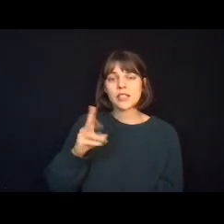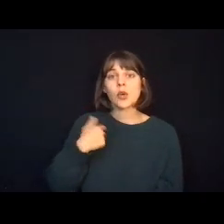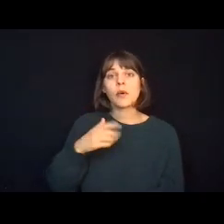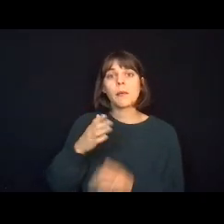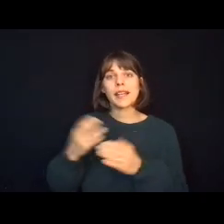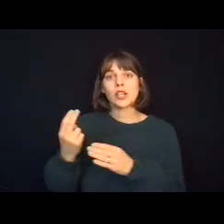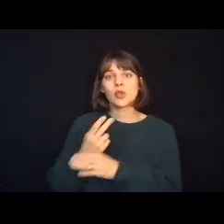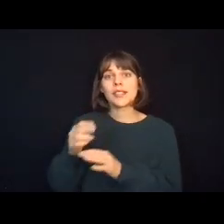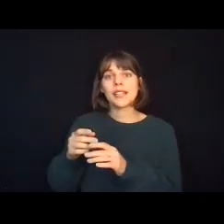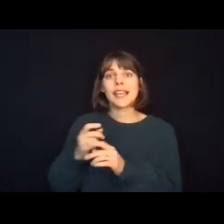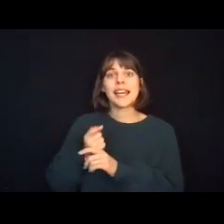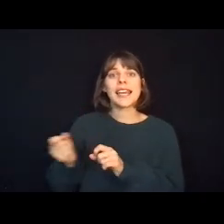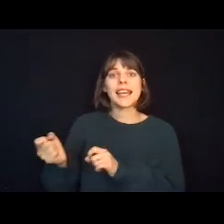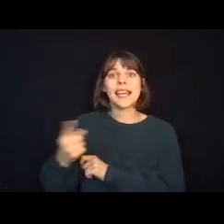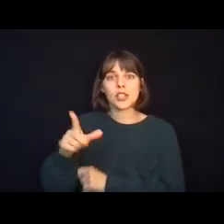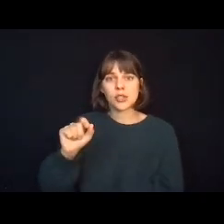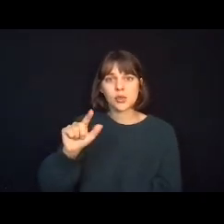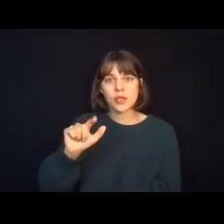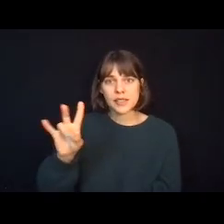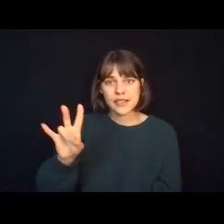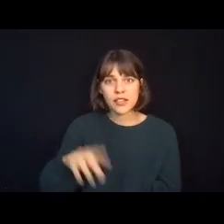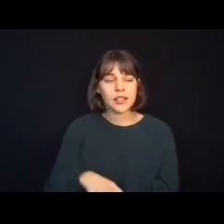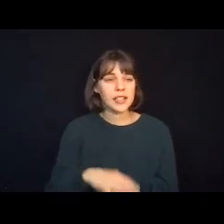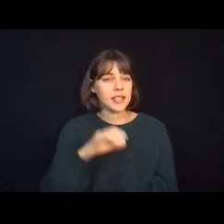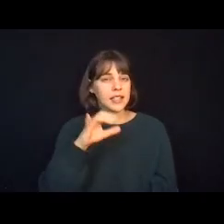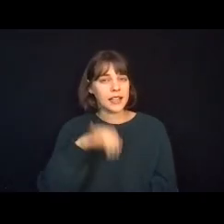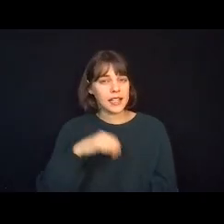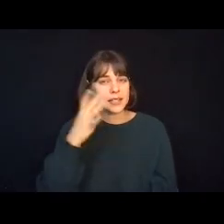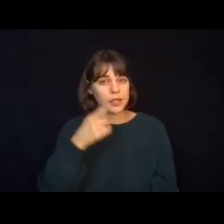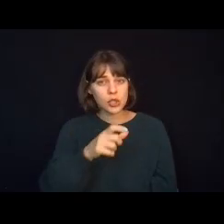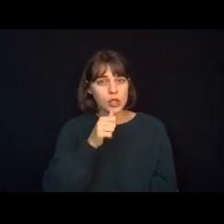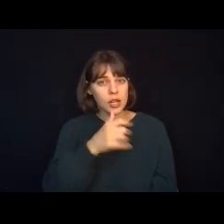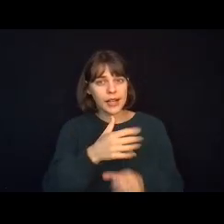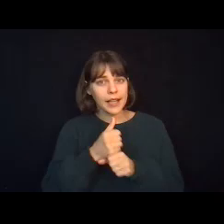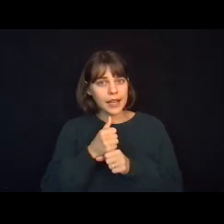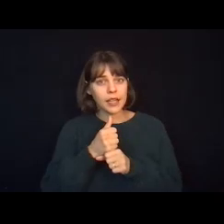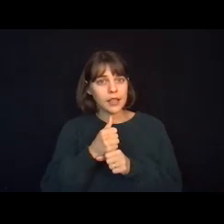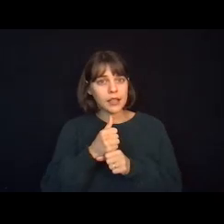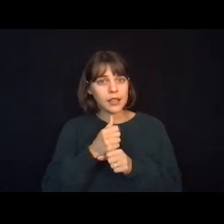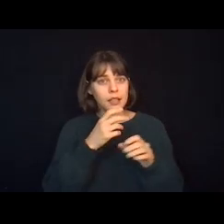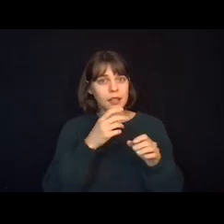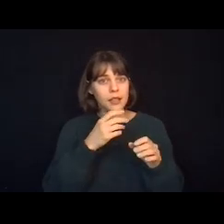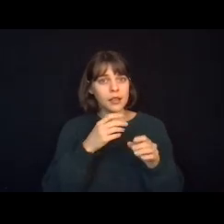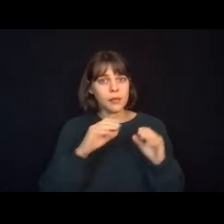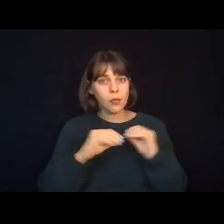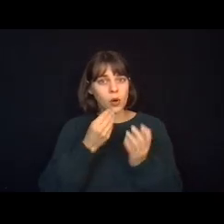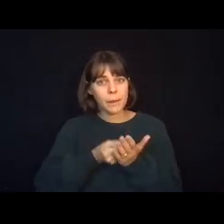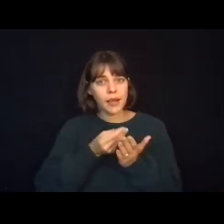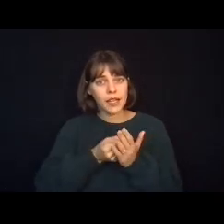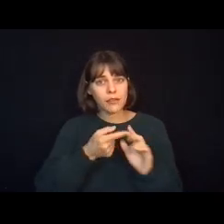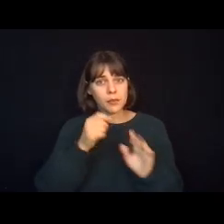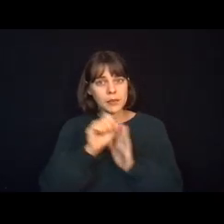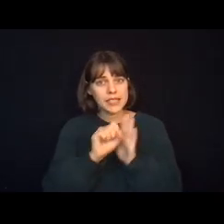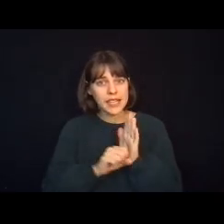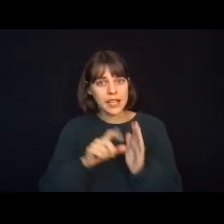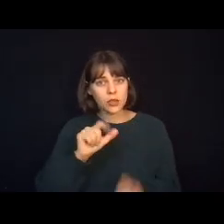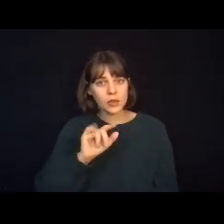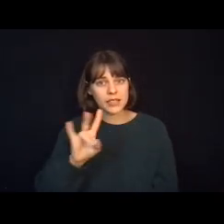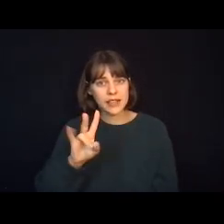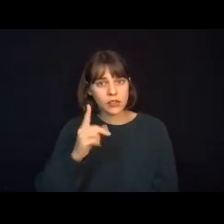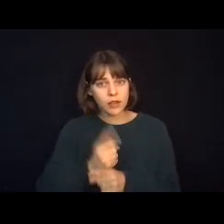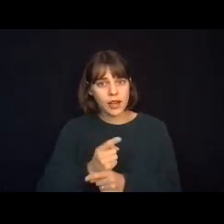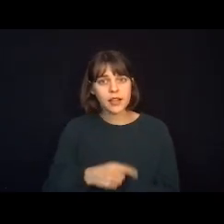2027. And that's because you're not getting as much money from the state capital fund in 2027, right?